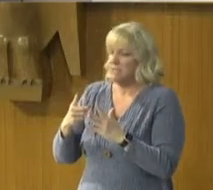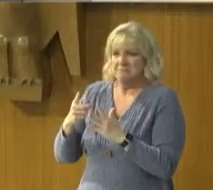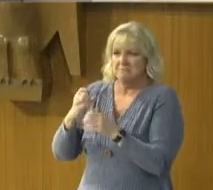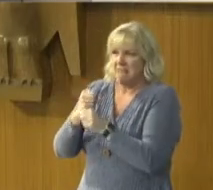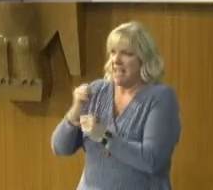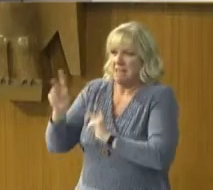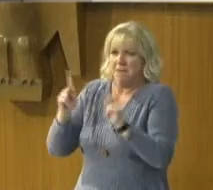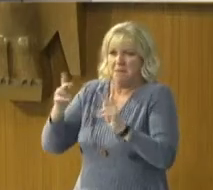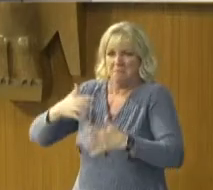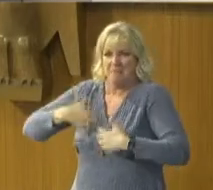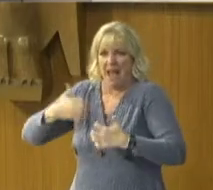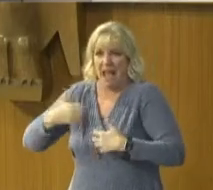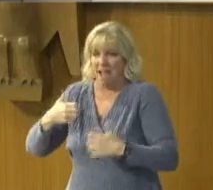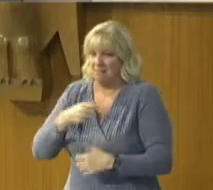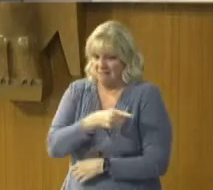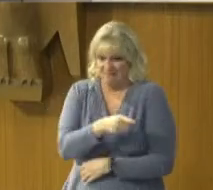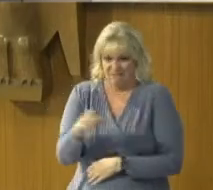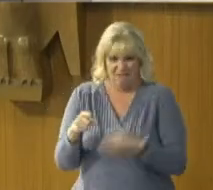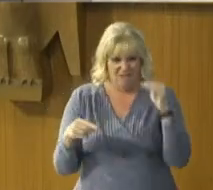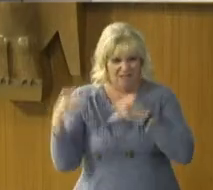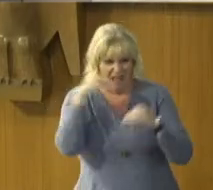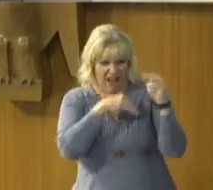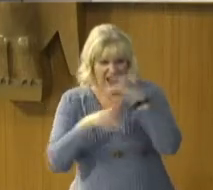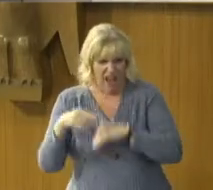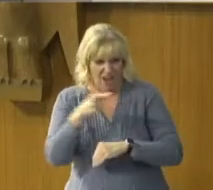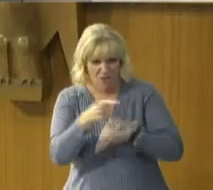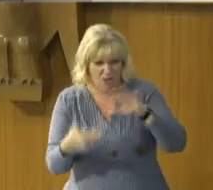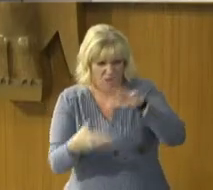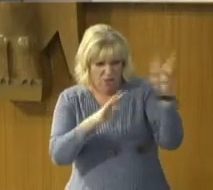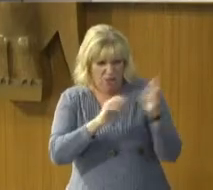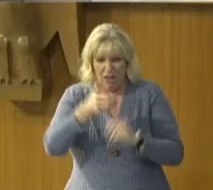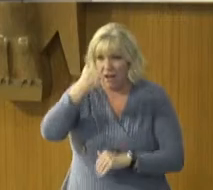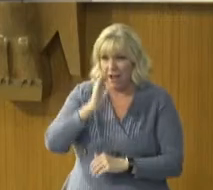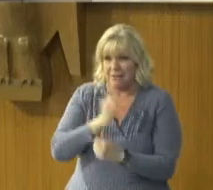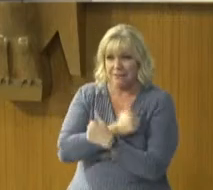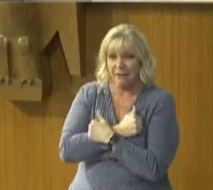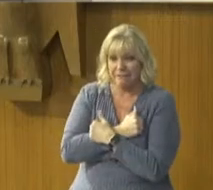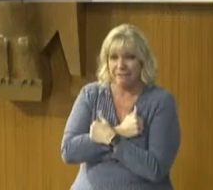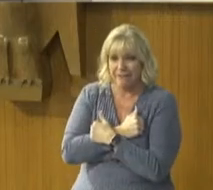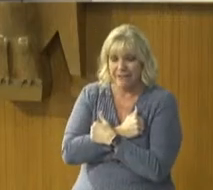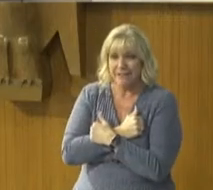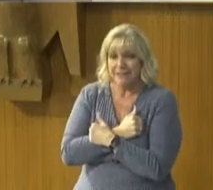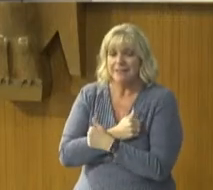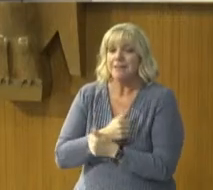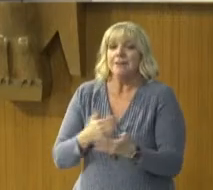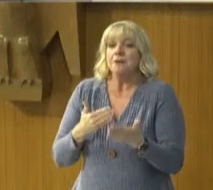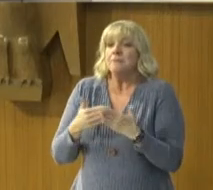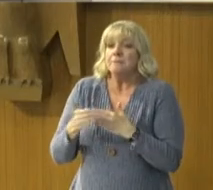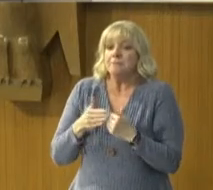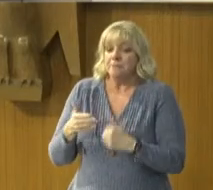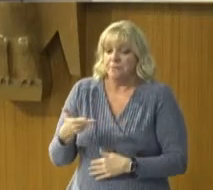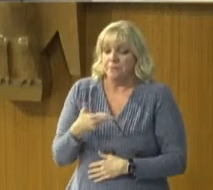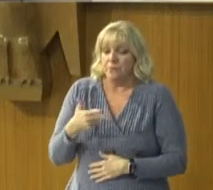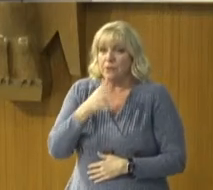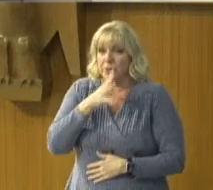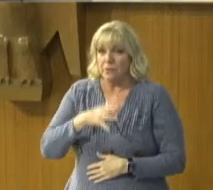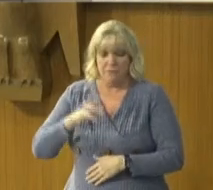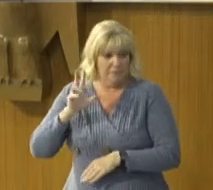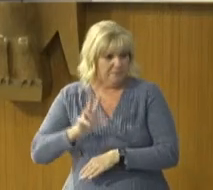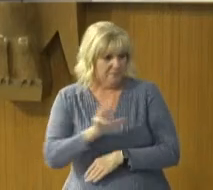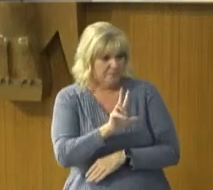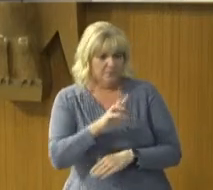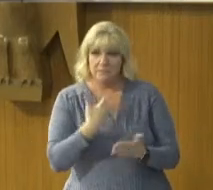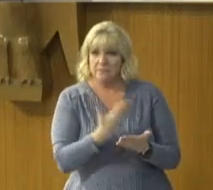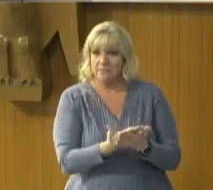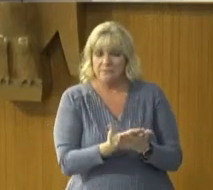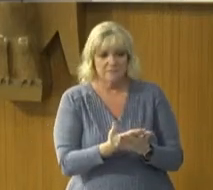their hypocrisies and their distortions of God's love. So they get there, and the tomb